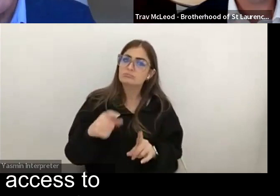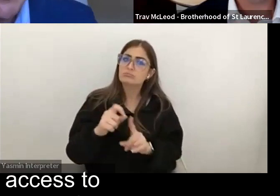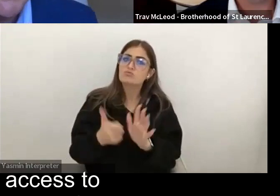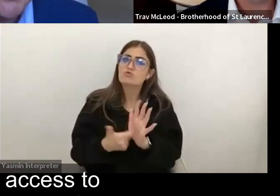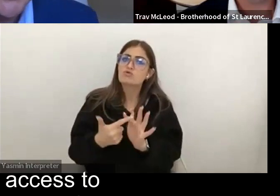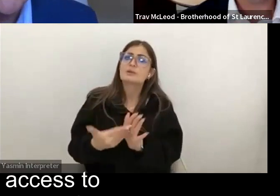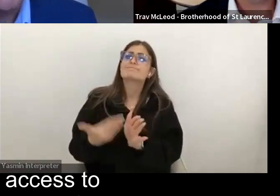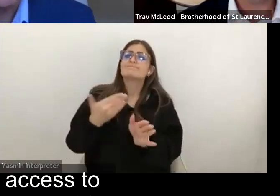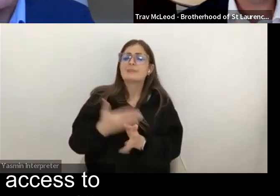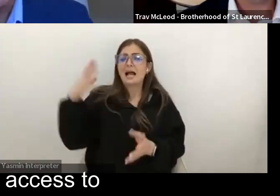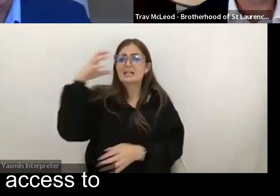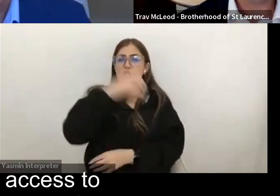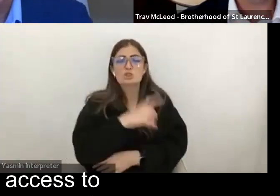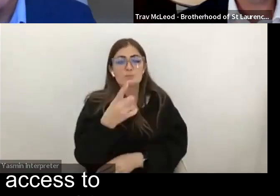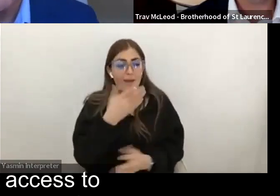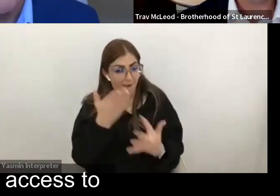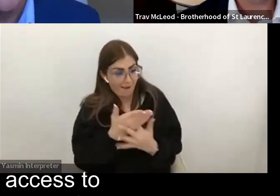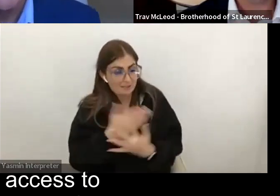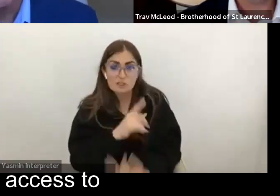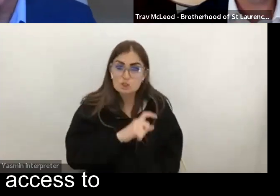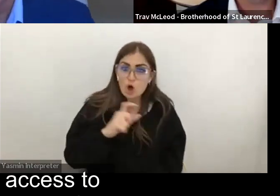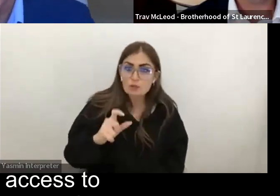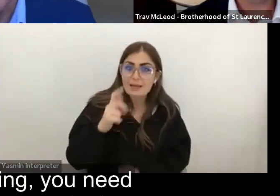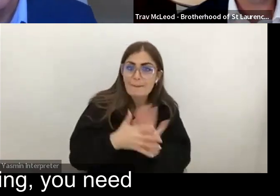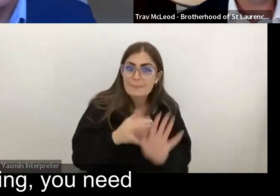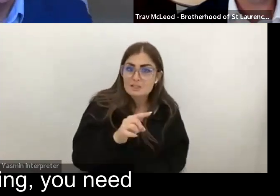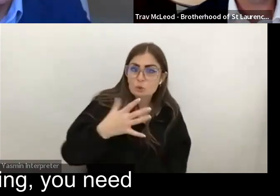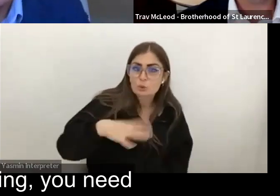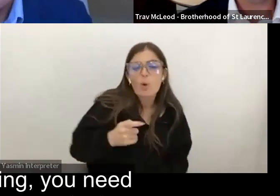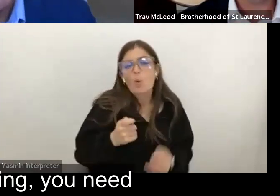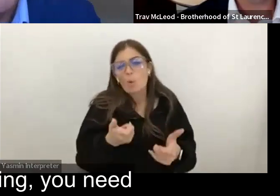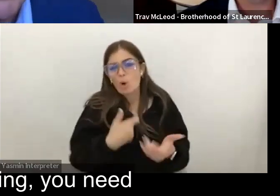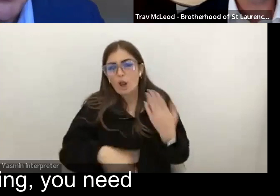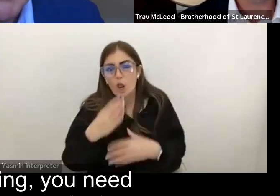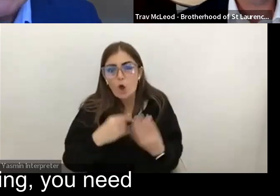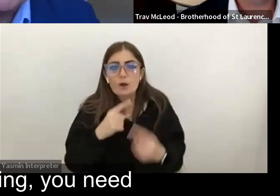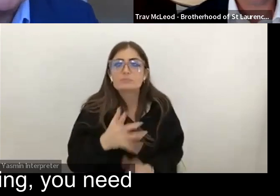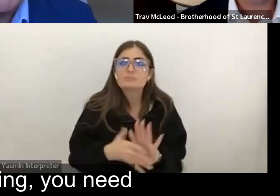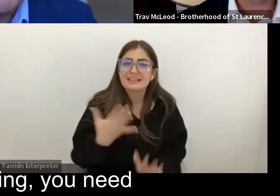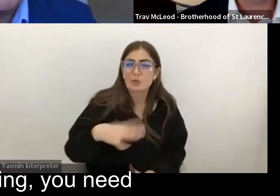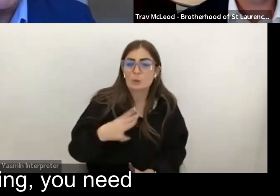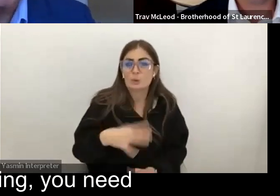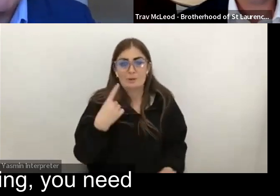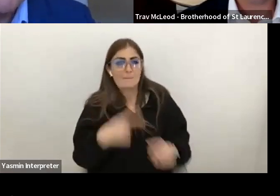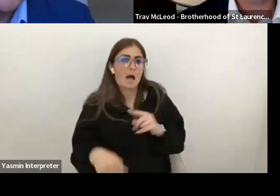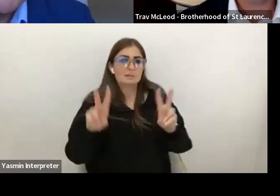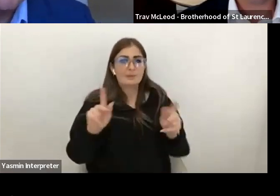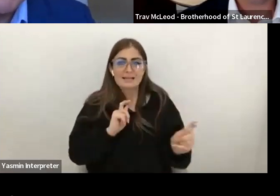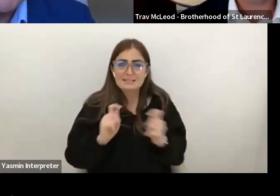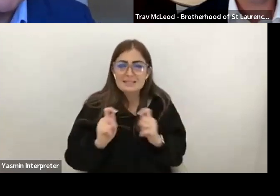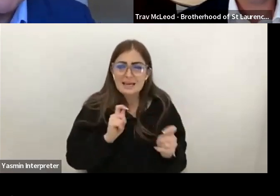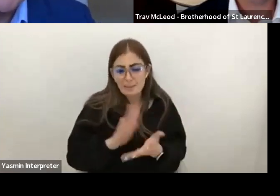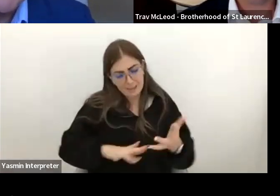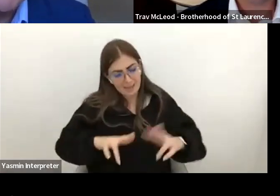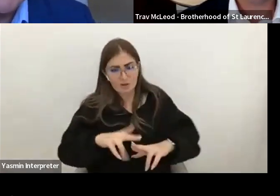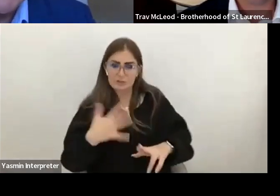presupposes that to get access to childcare, you need to, or early learning, you need to actually pass a test, the parents need